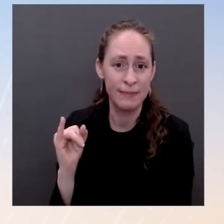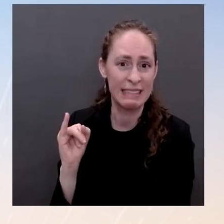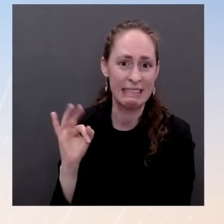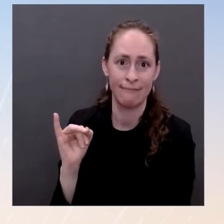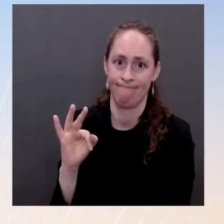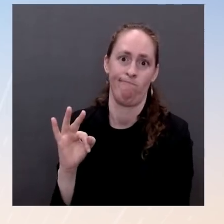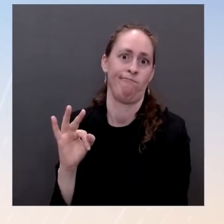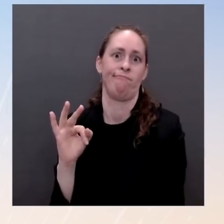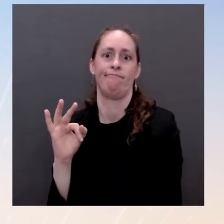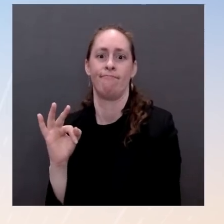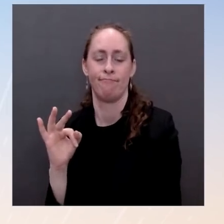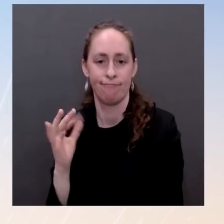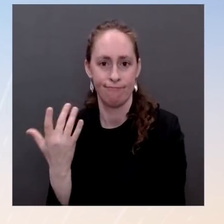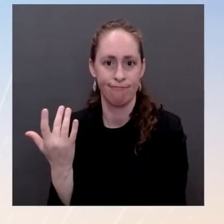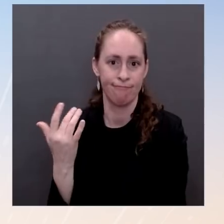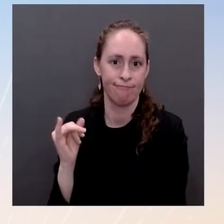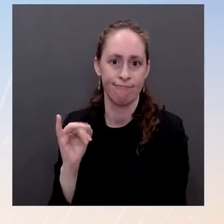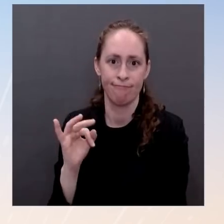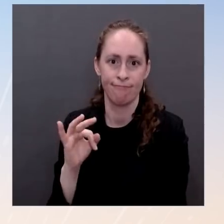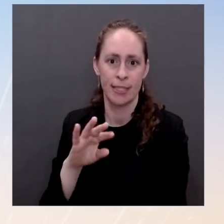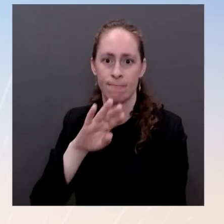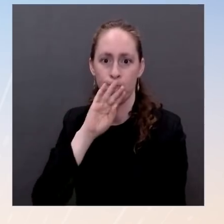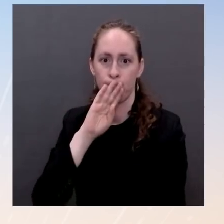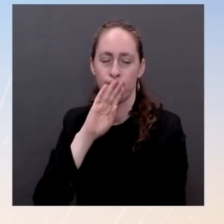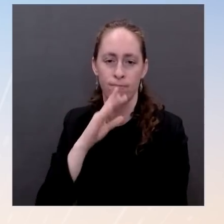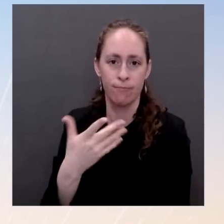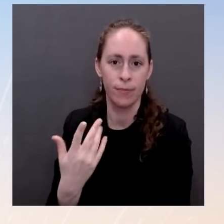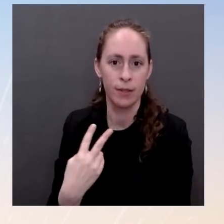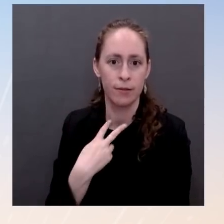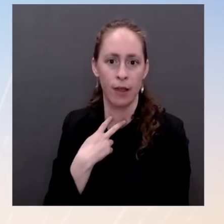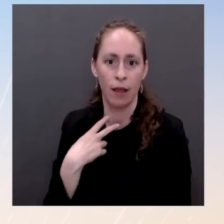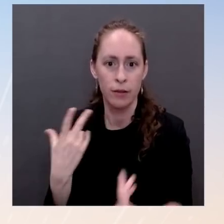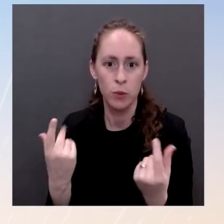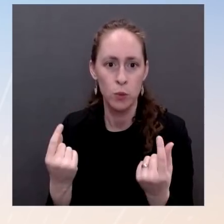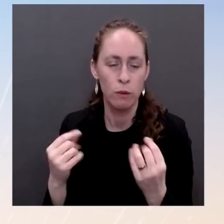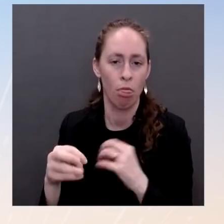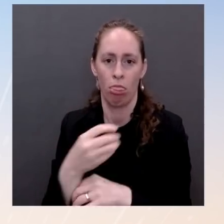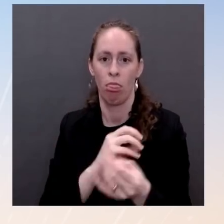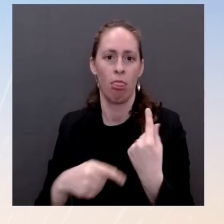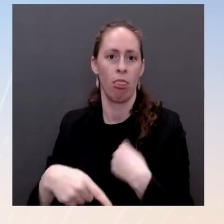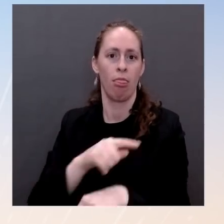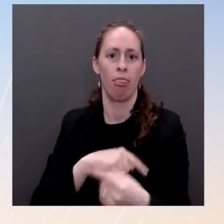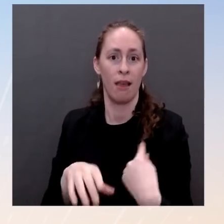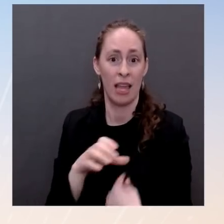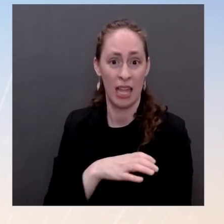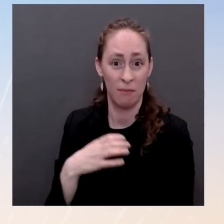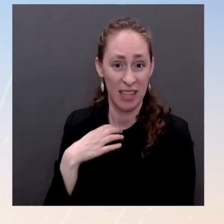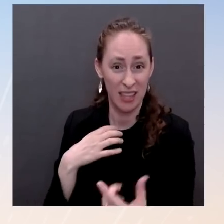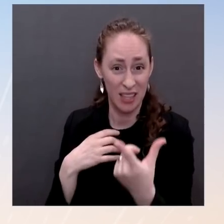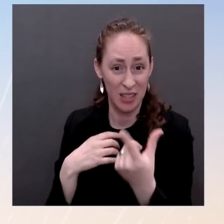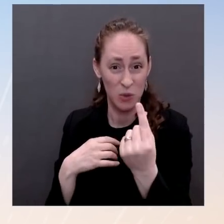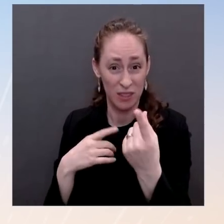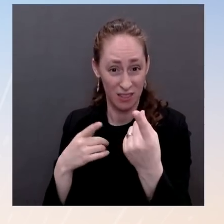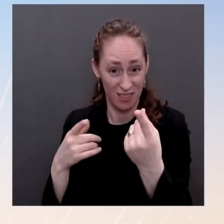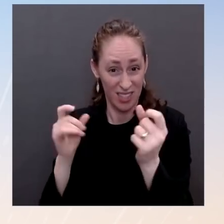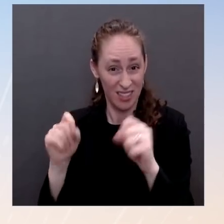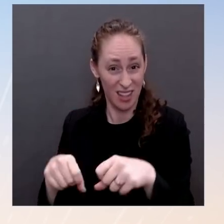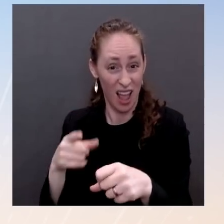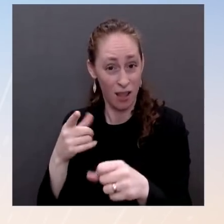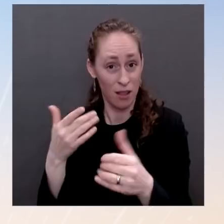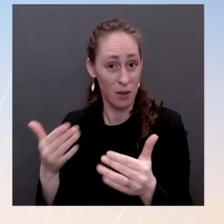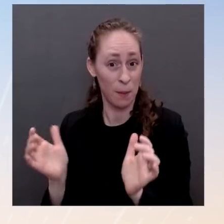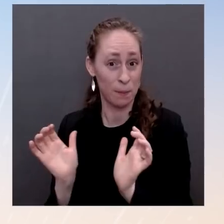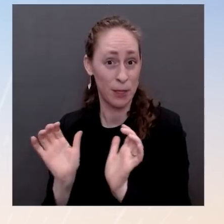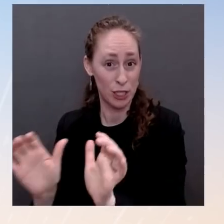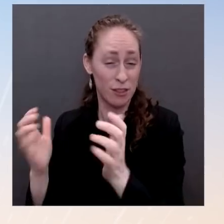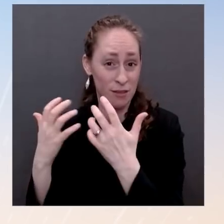something you're exploring, or is that something that you don't think you have the power to do? You mean in terms of different legislative processes or different? This is like speculation